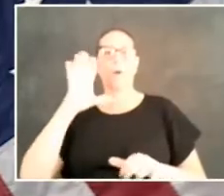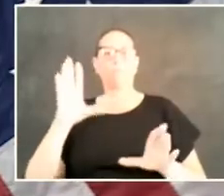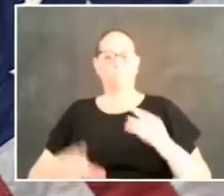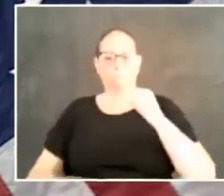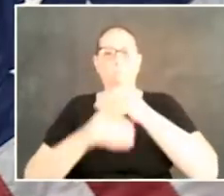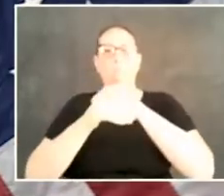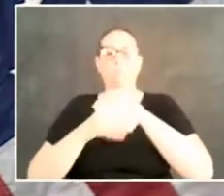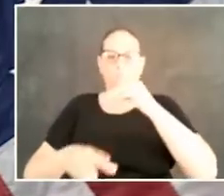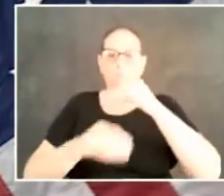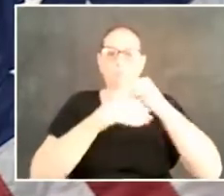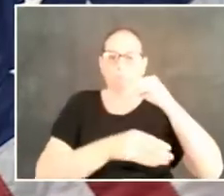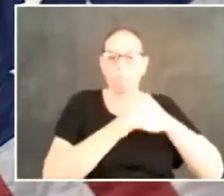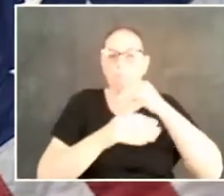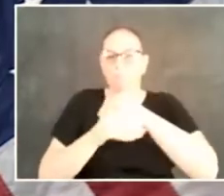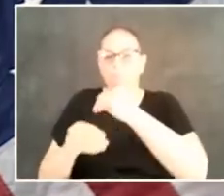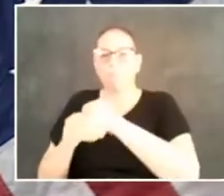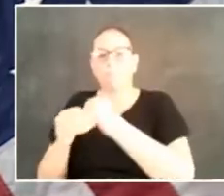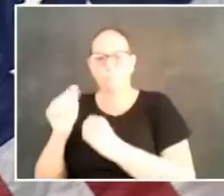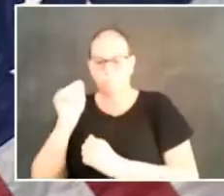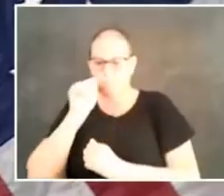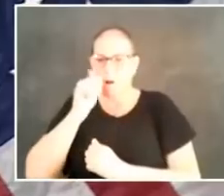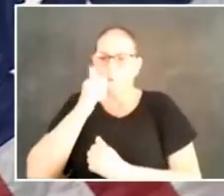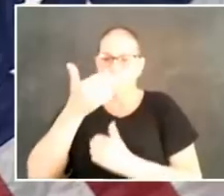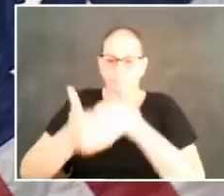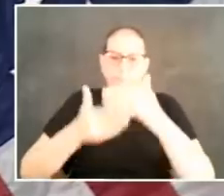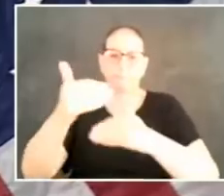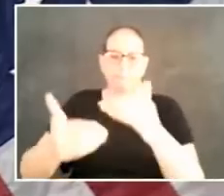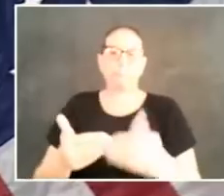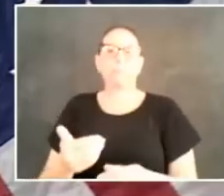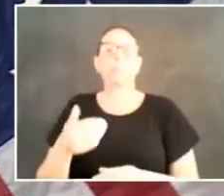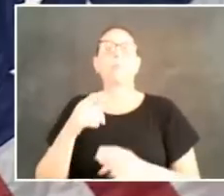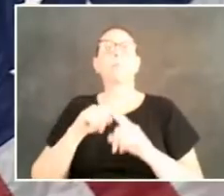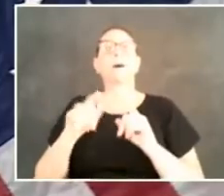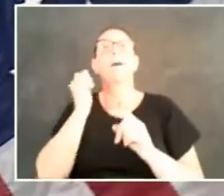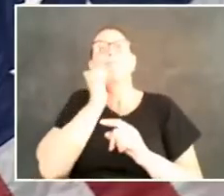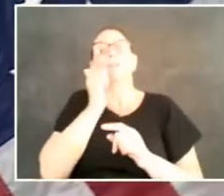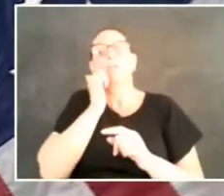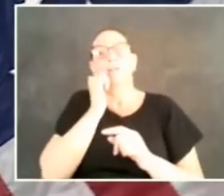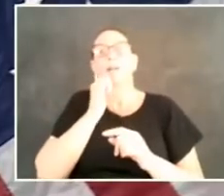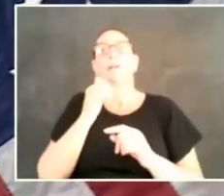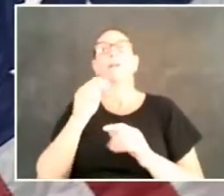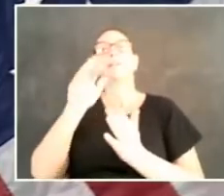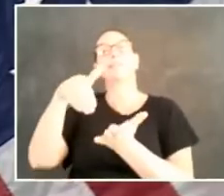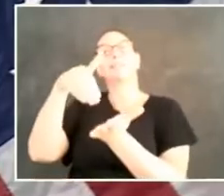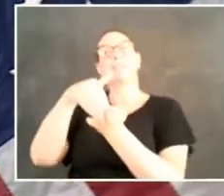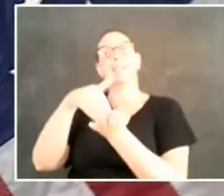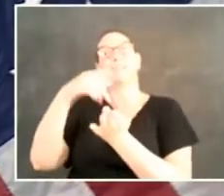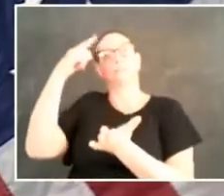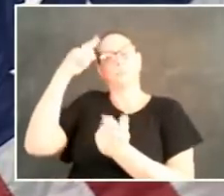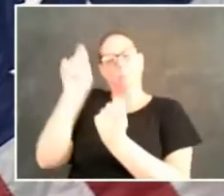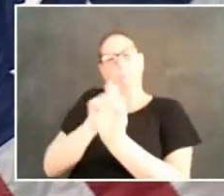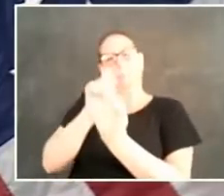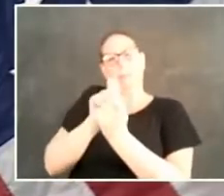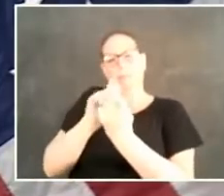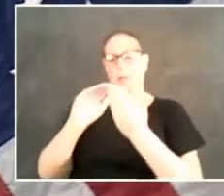sites are for people from communities who need the tests, and real care is taken to keep people safe.